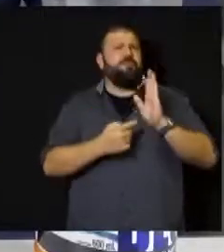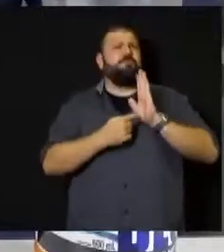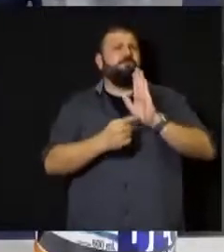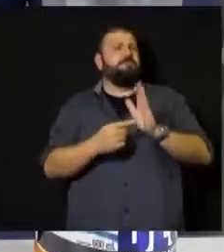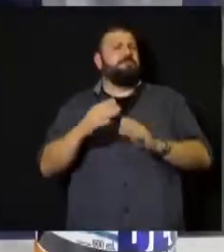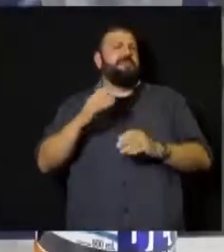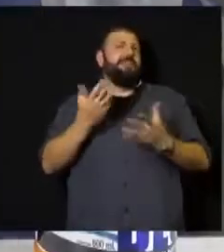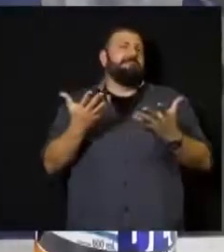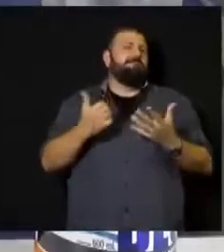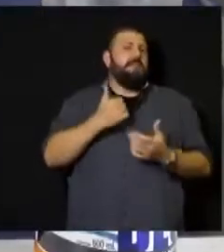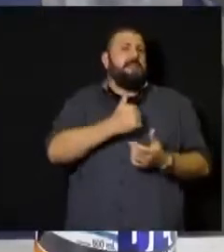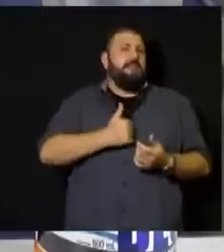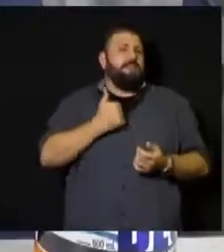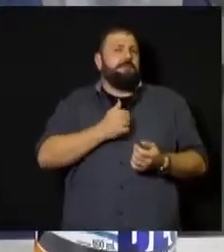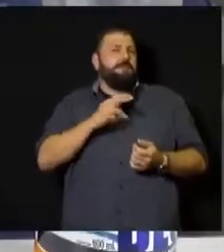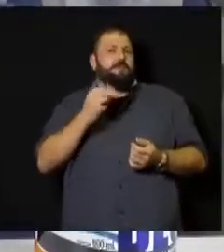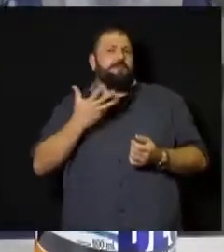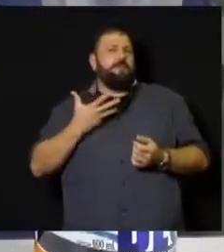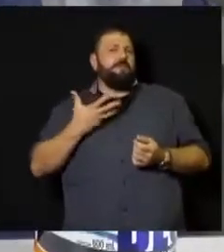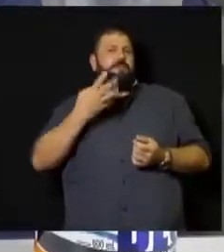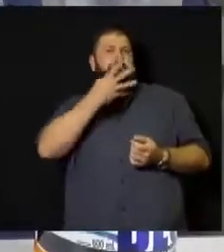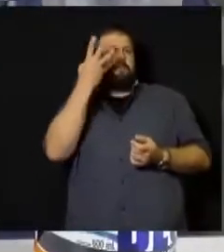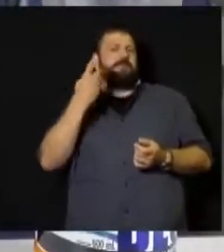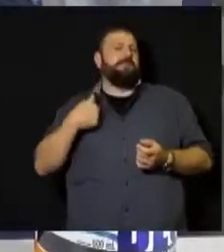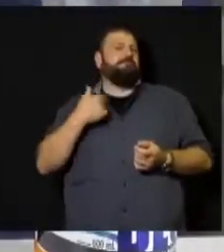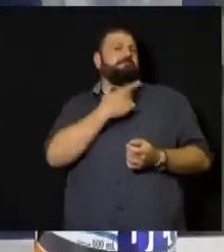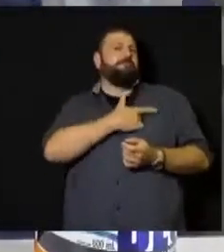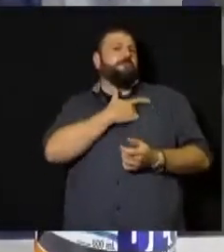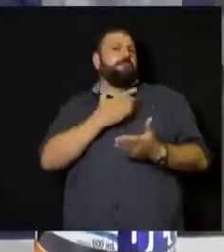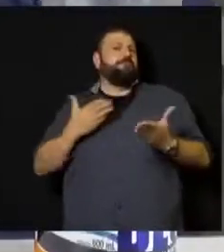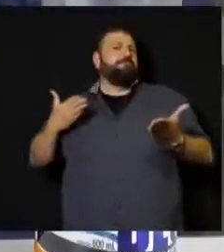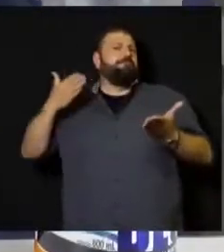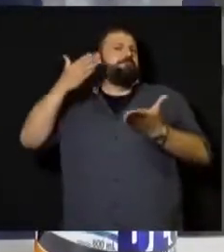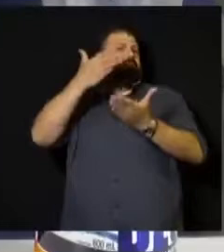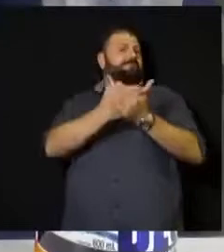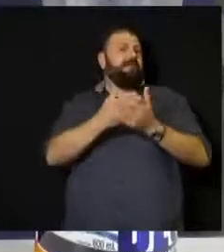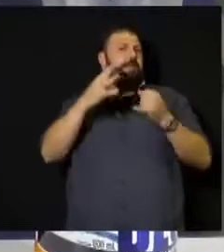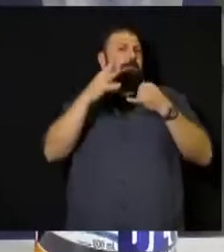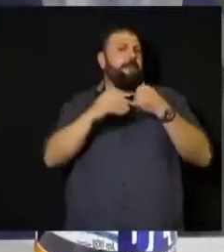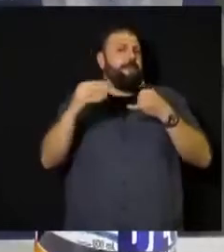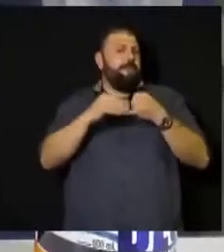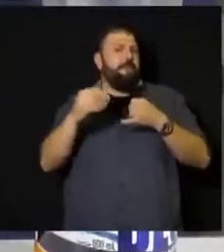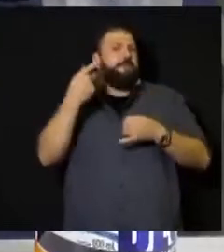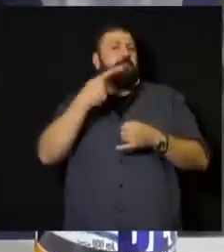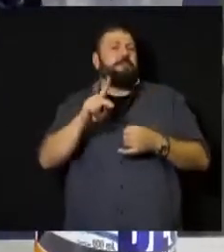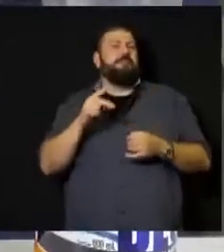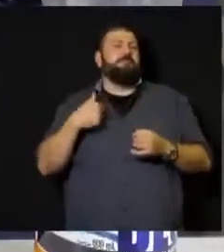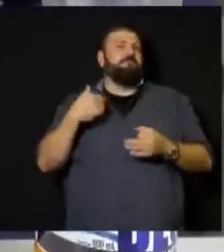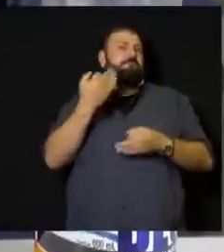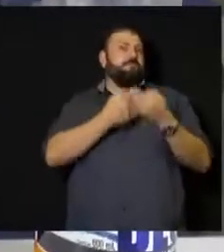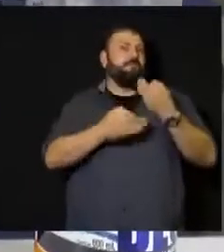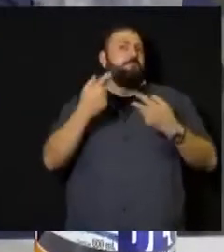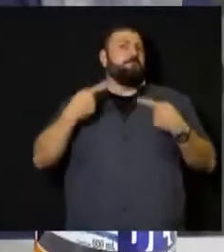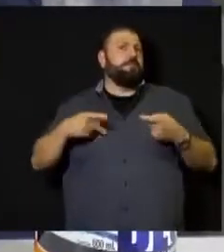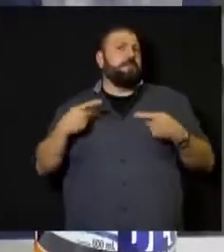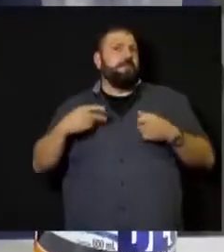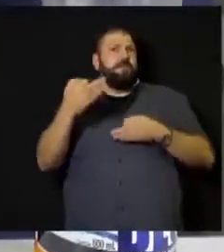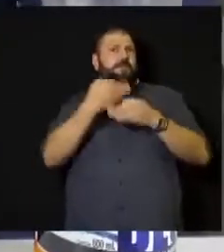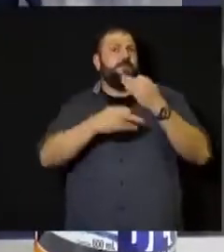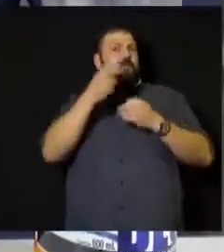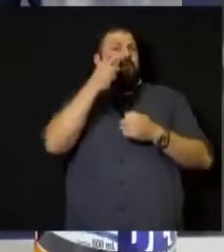event. Unfortunately, we don't have the visa yet. We would have been in Miami, but it would have been. So